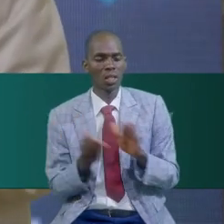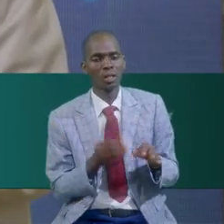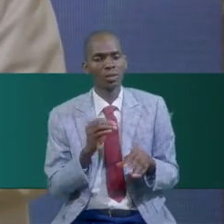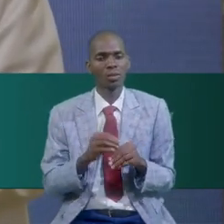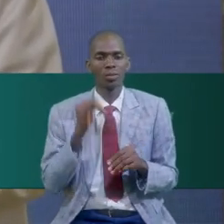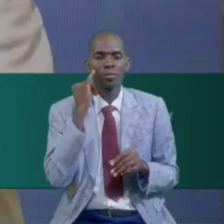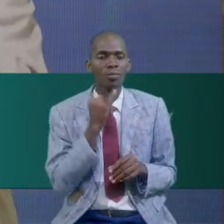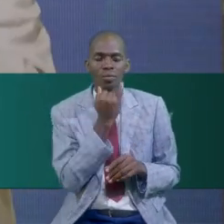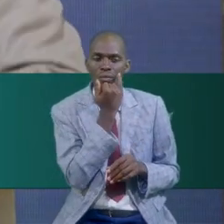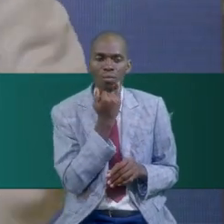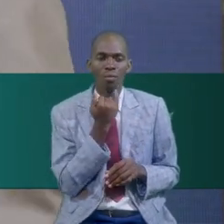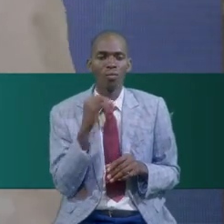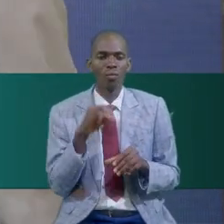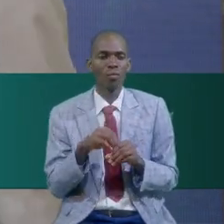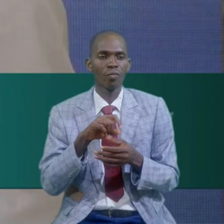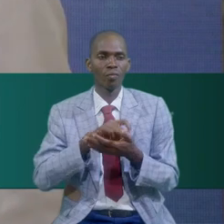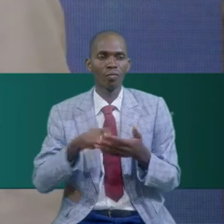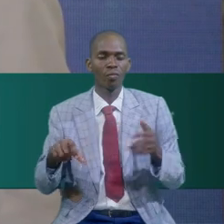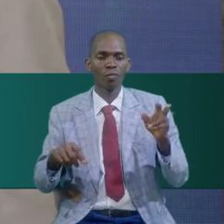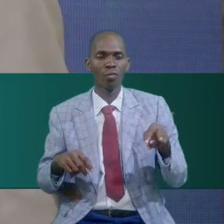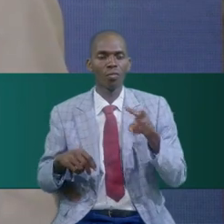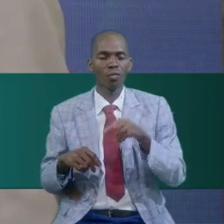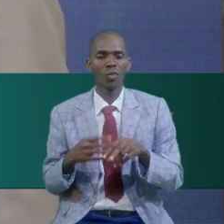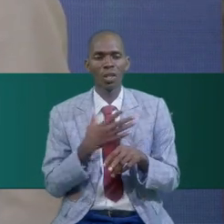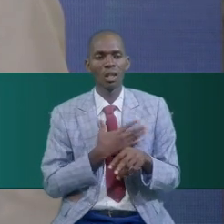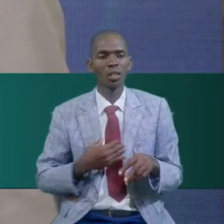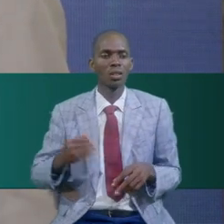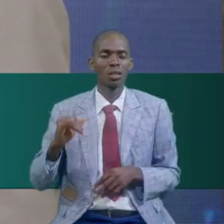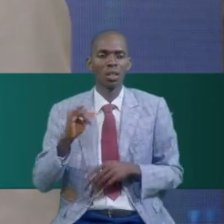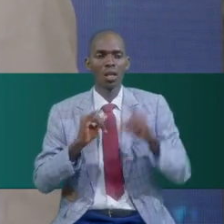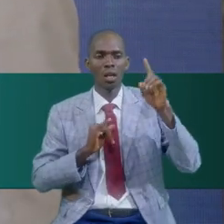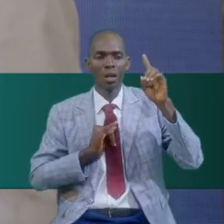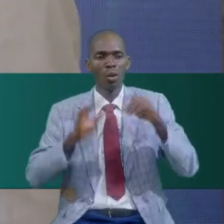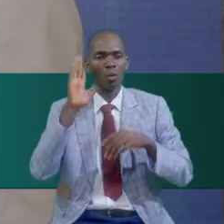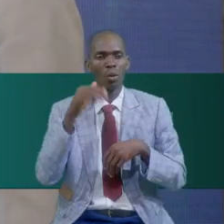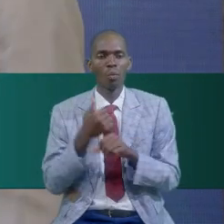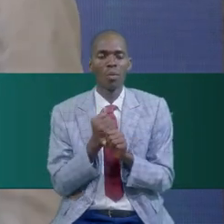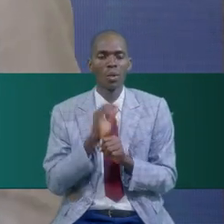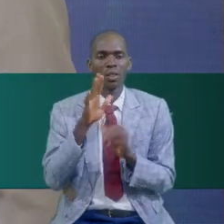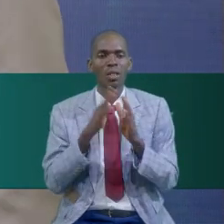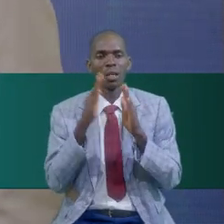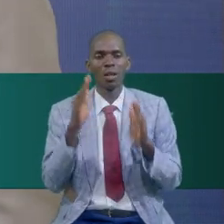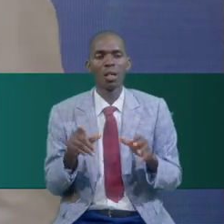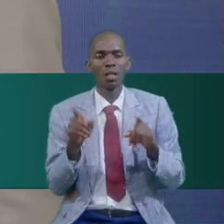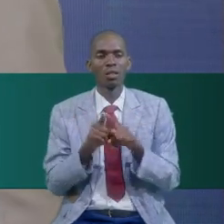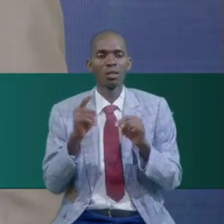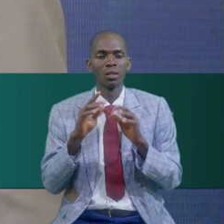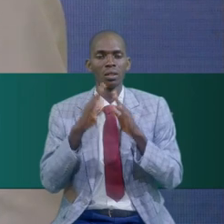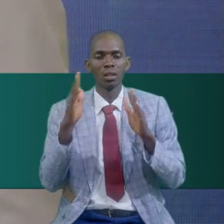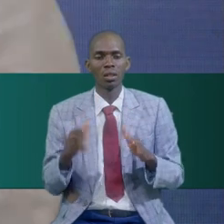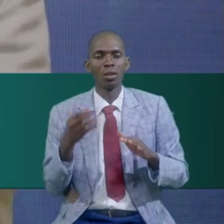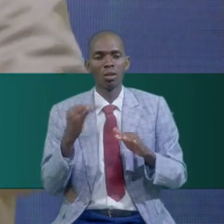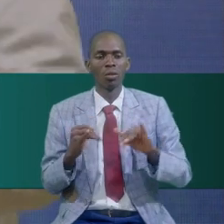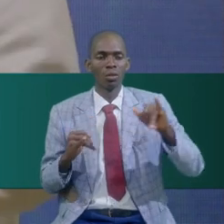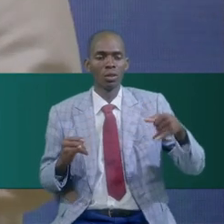verse 22, it says, and I will make thine house like the house of